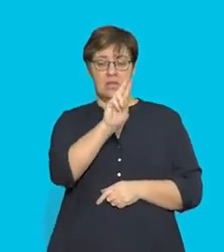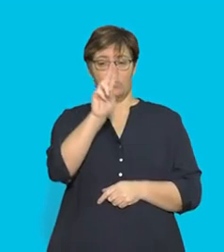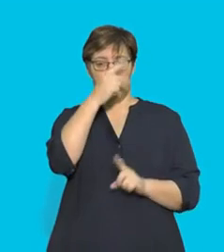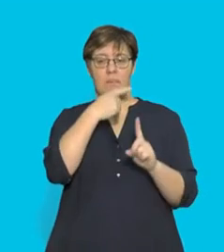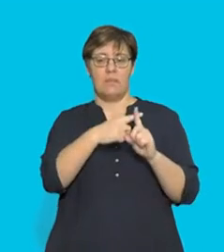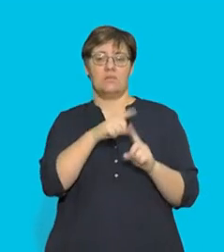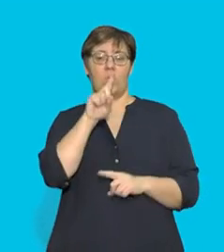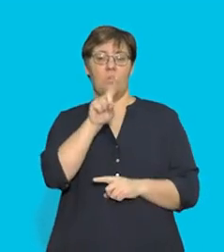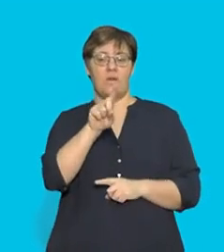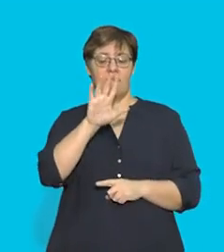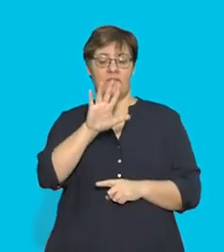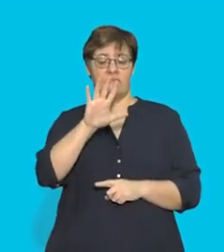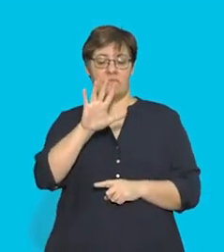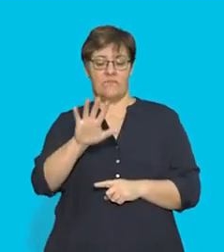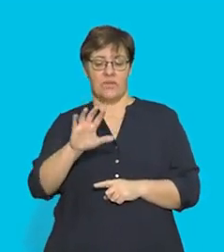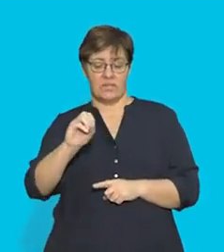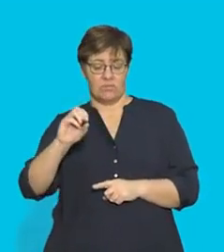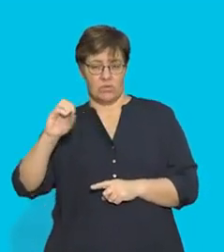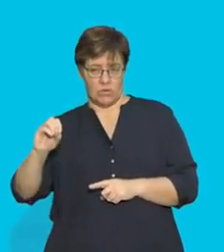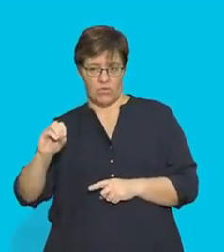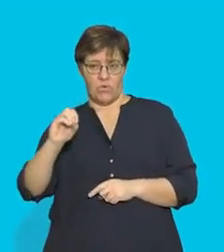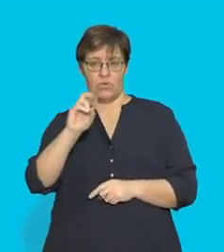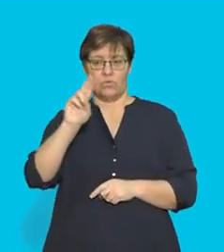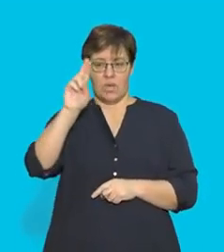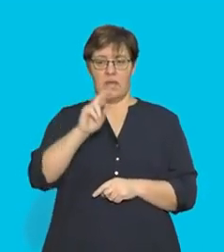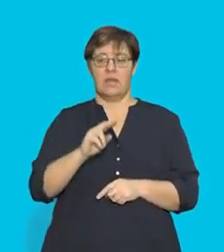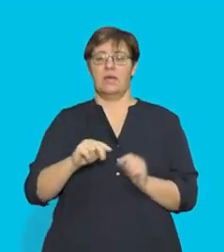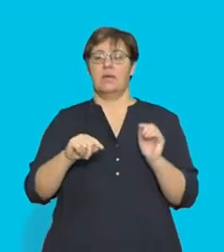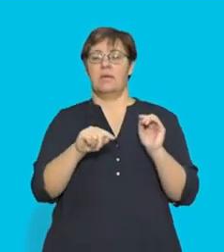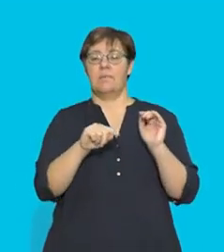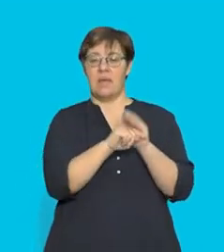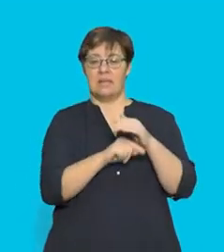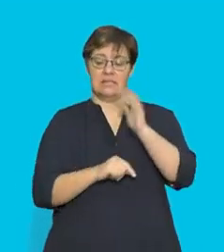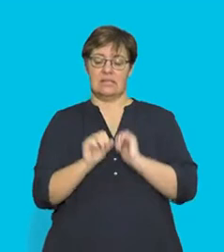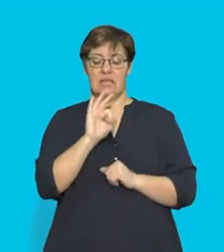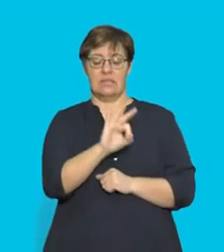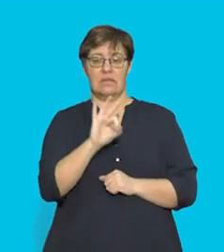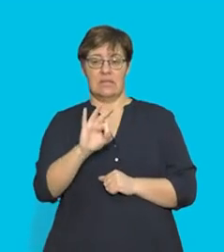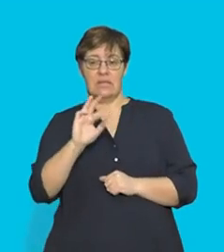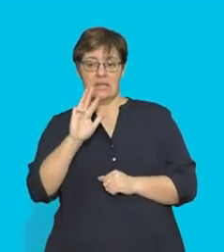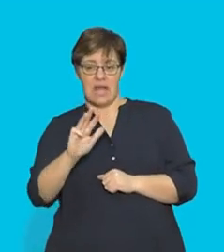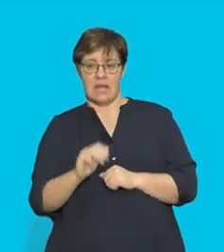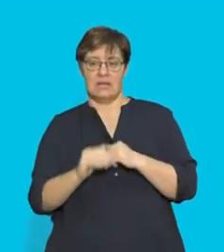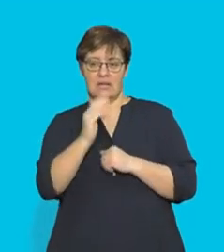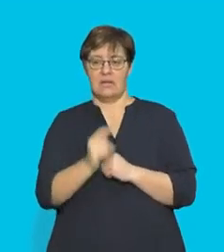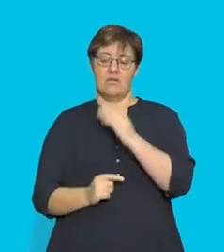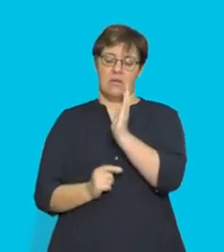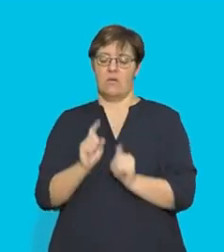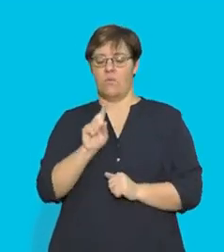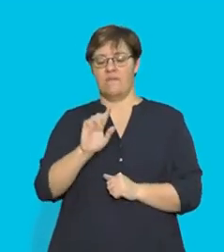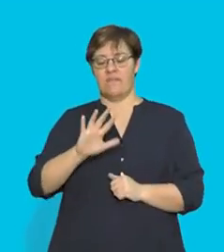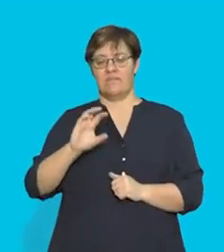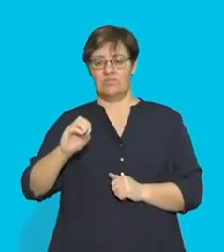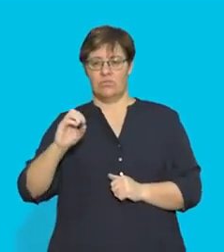1,500. Okay, and then we're going to put in 339 back in here, 1,500 in here,